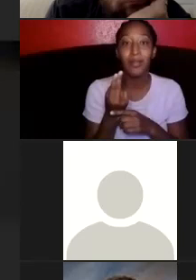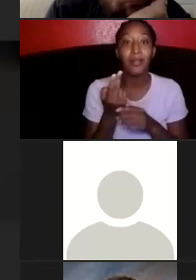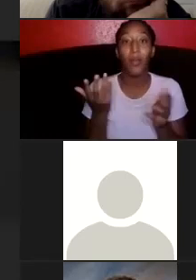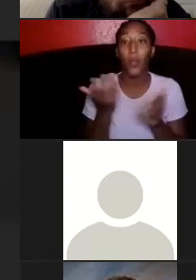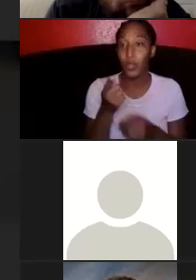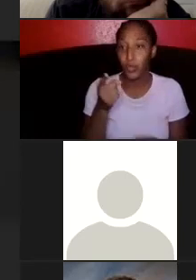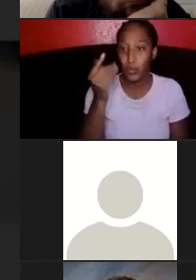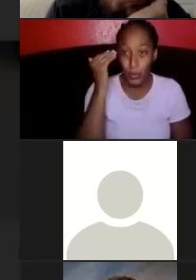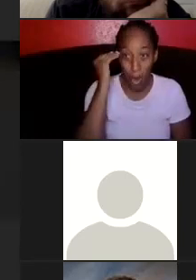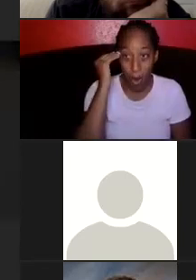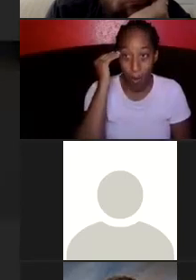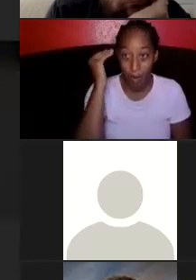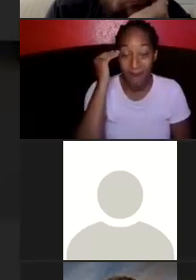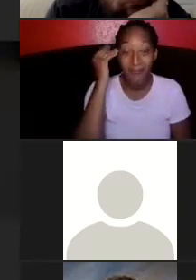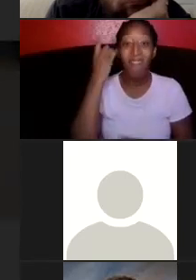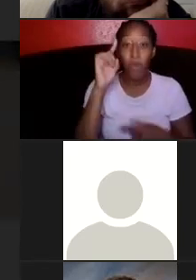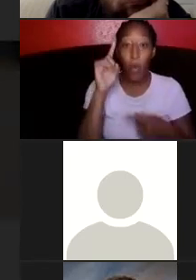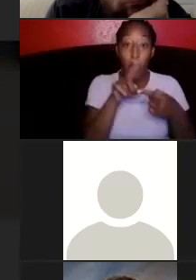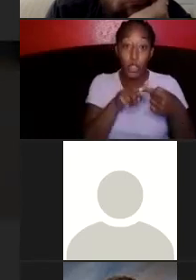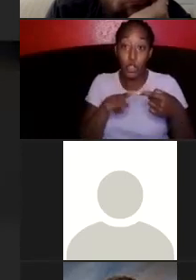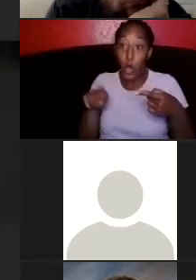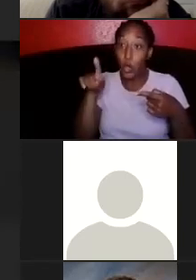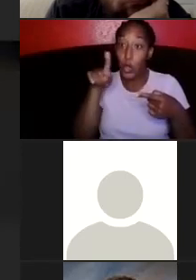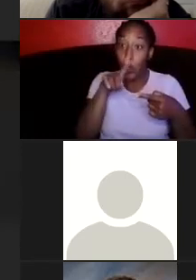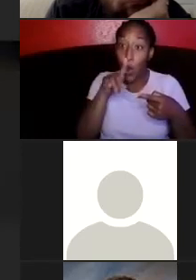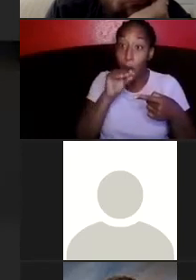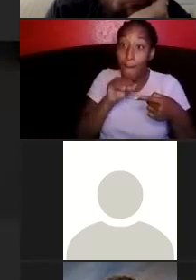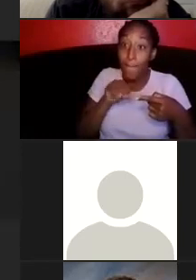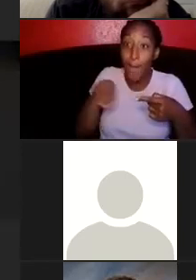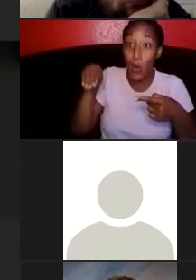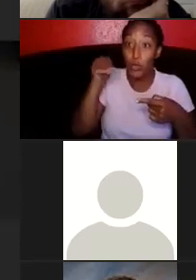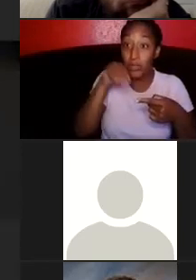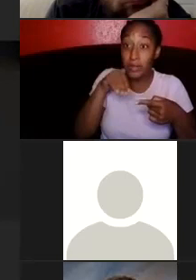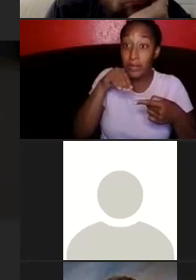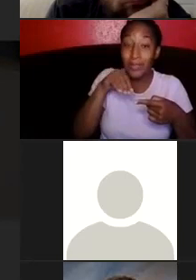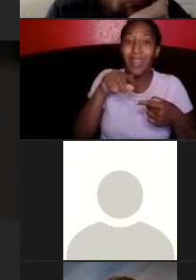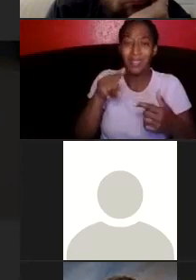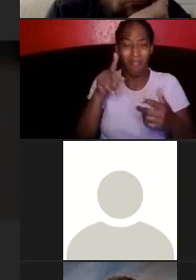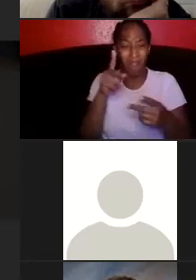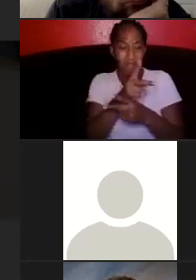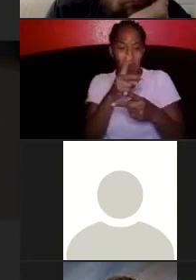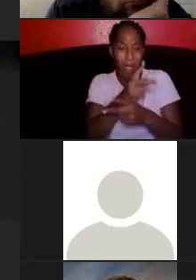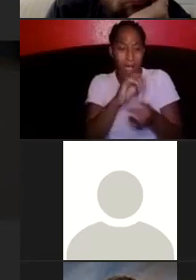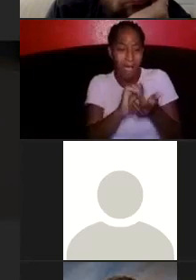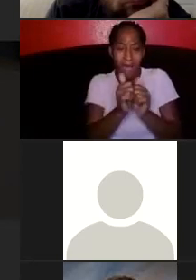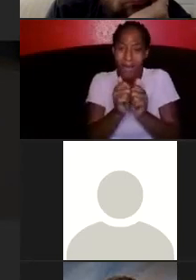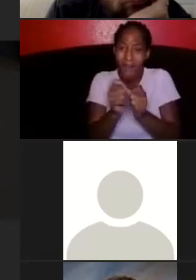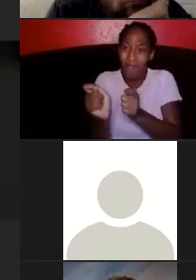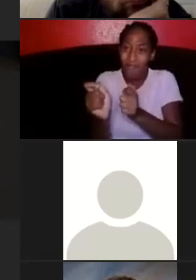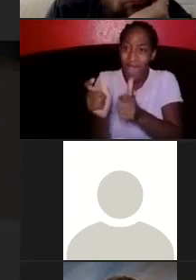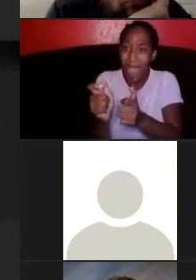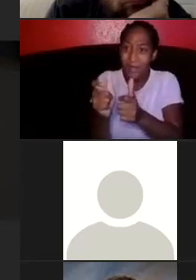of circular motion to figure out how fast, for example, this GEO